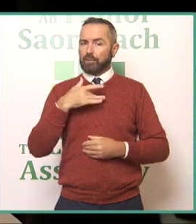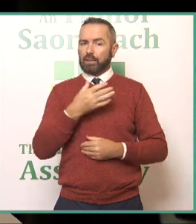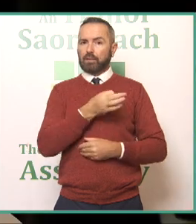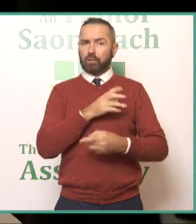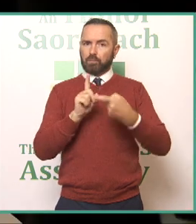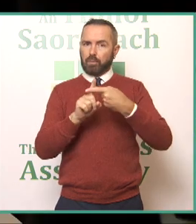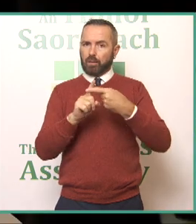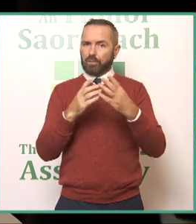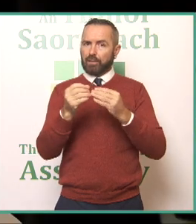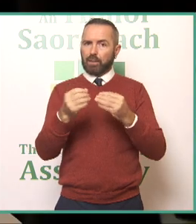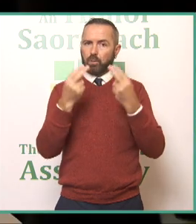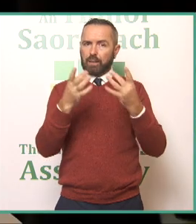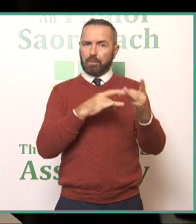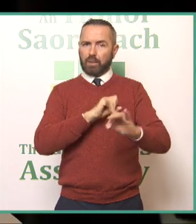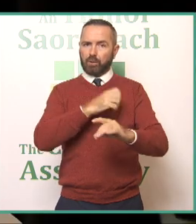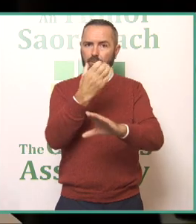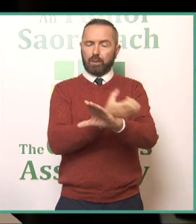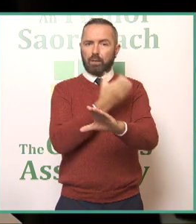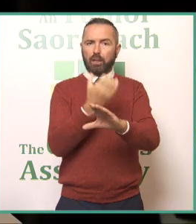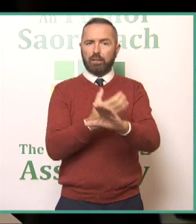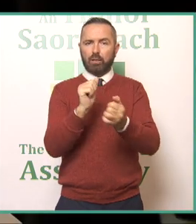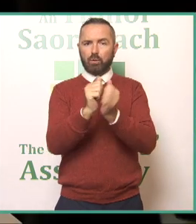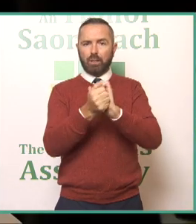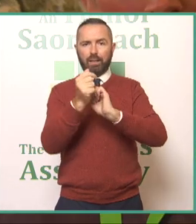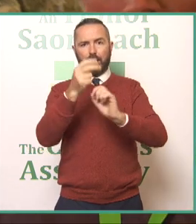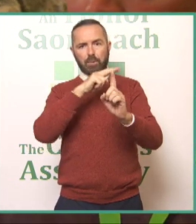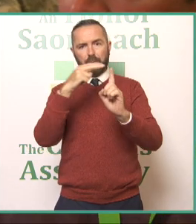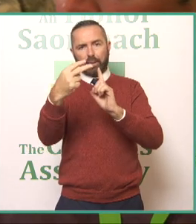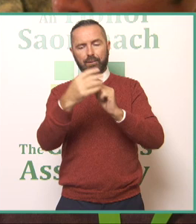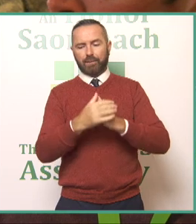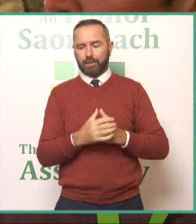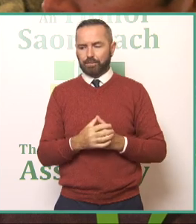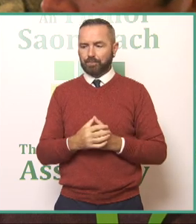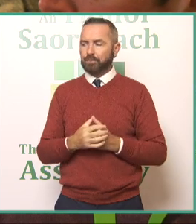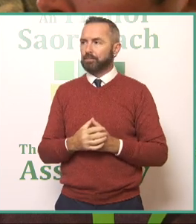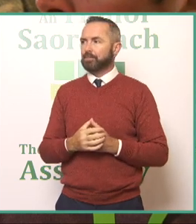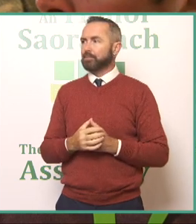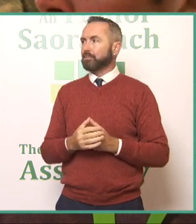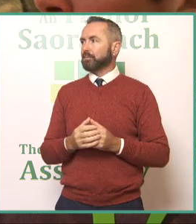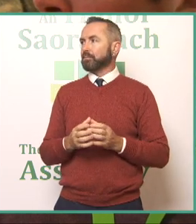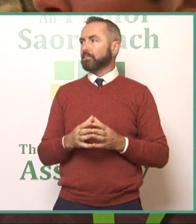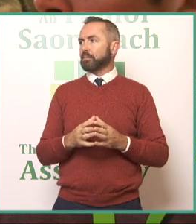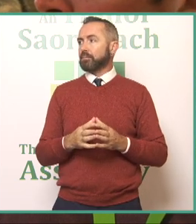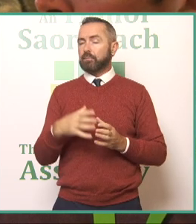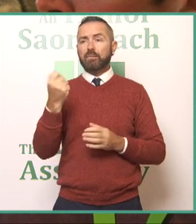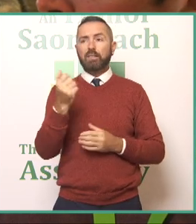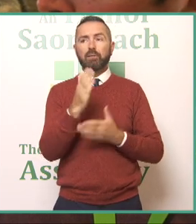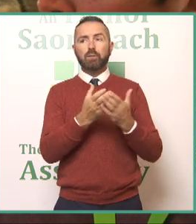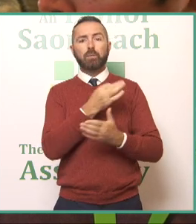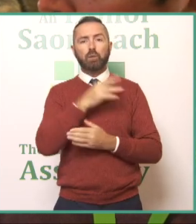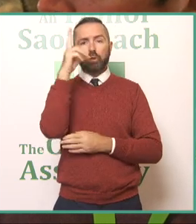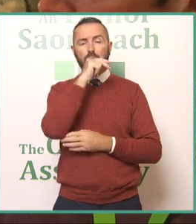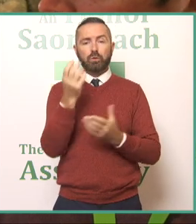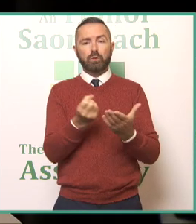good thing. And we need to ensure that we continue that changing perspective. So there are good news stories. There